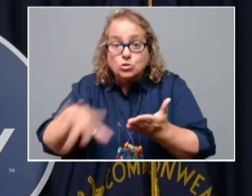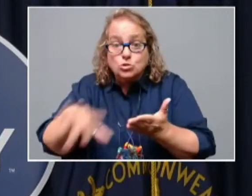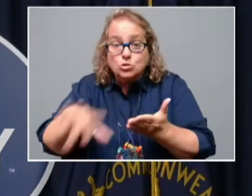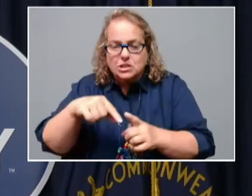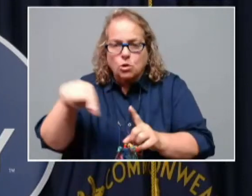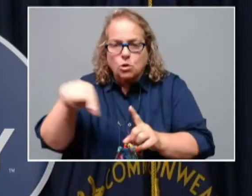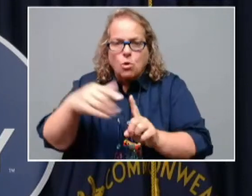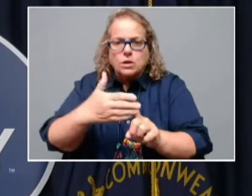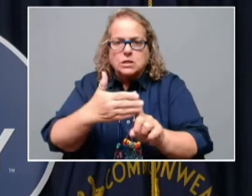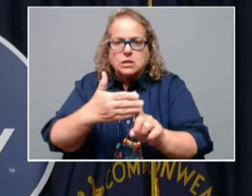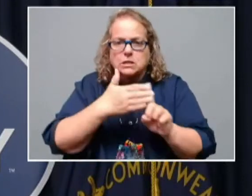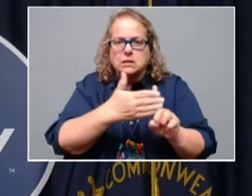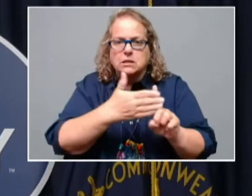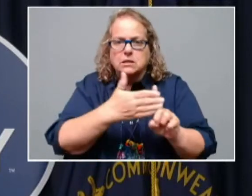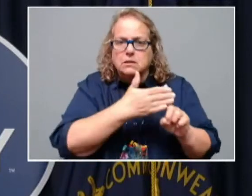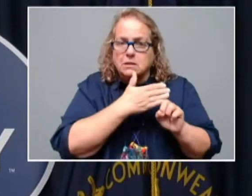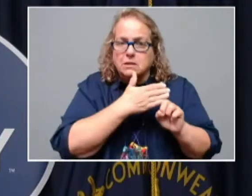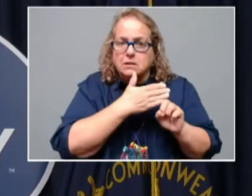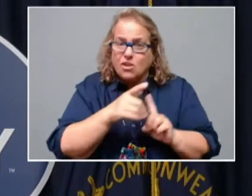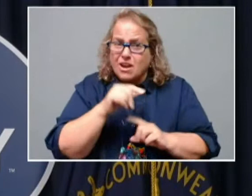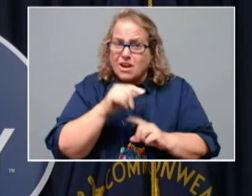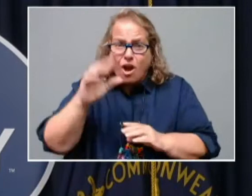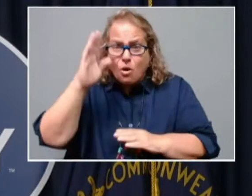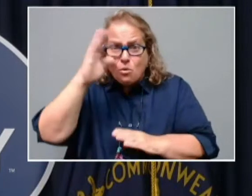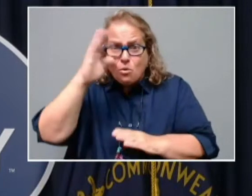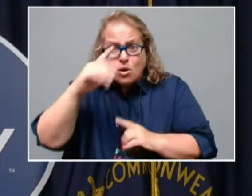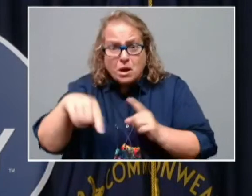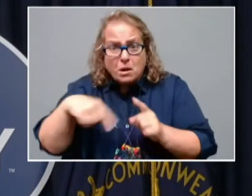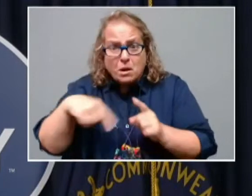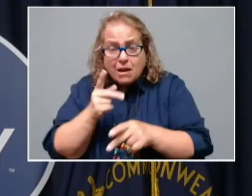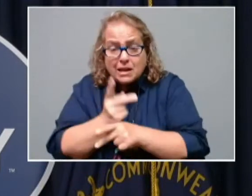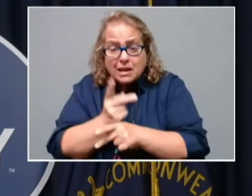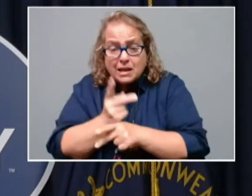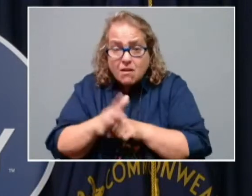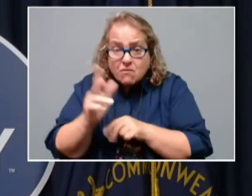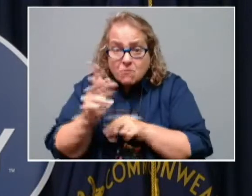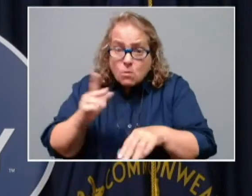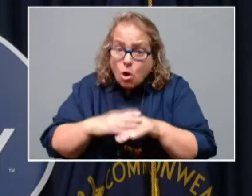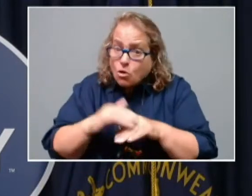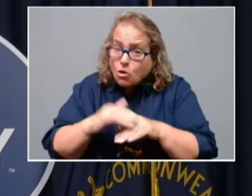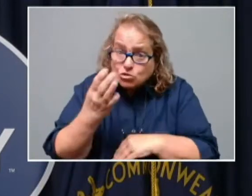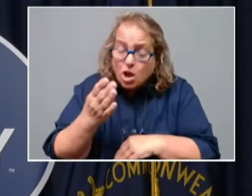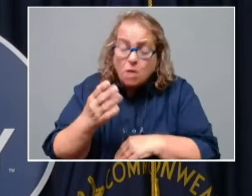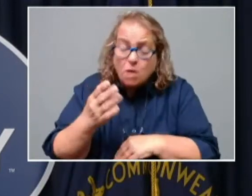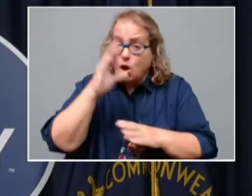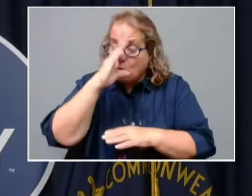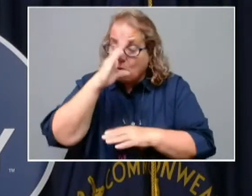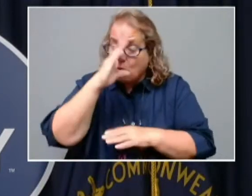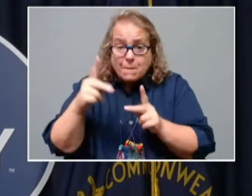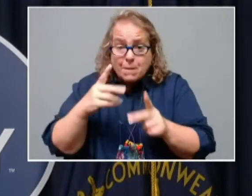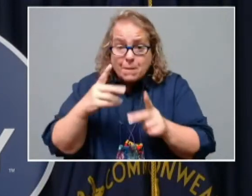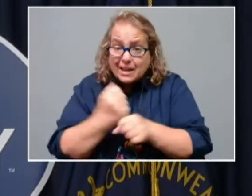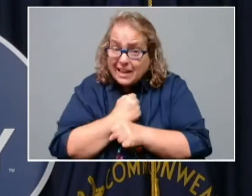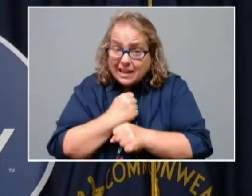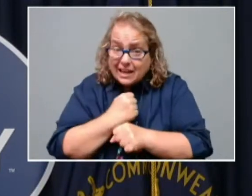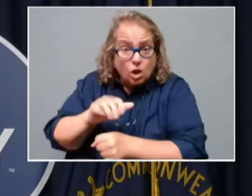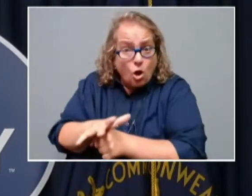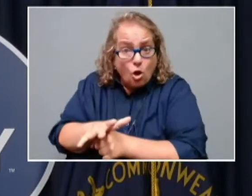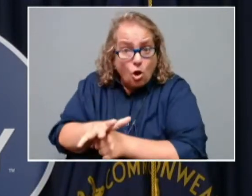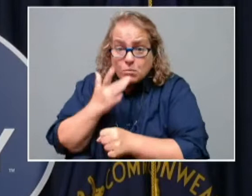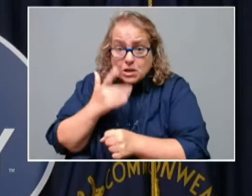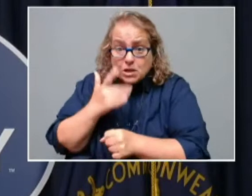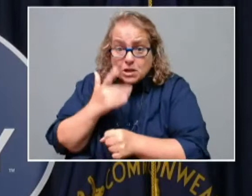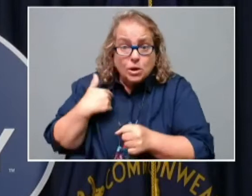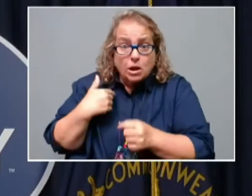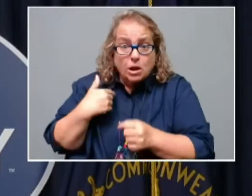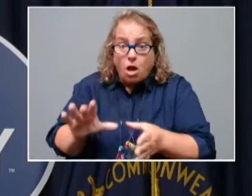they're not just worried about keeping enough people on the job. They're not just worried about their folks getting COVID because we've lost EMS and EMT